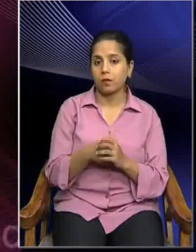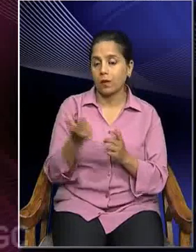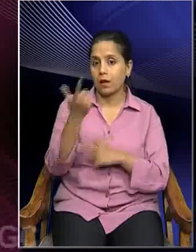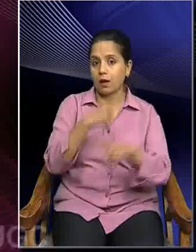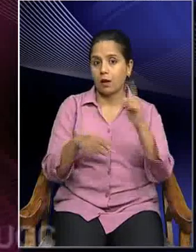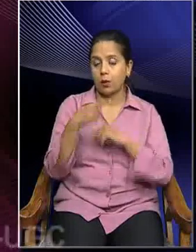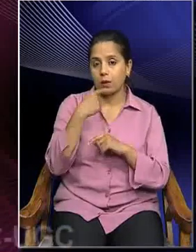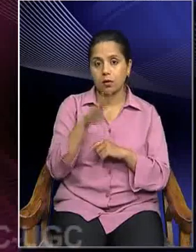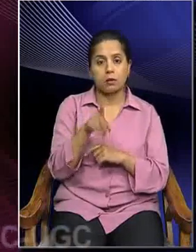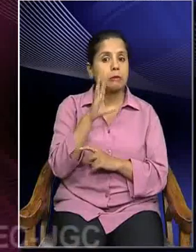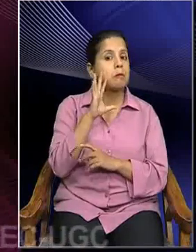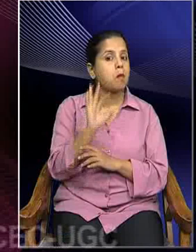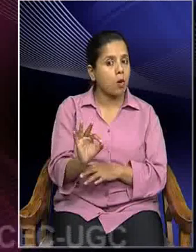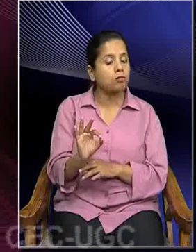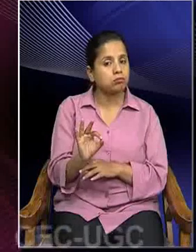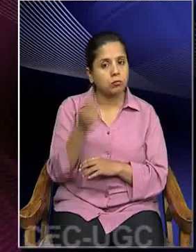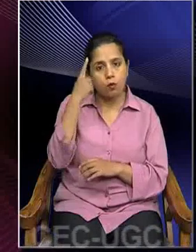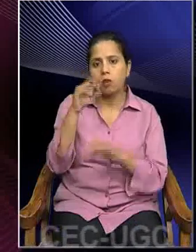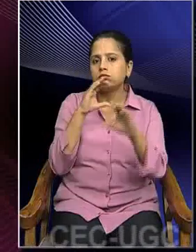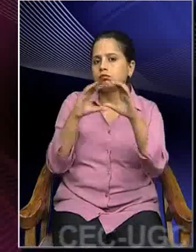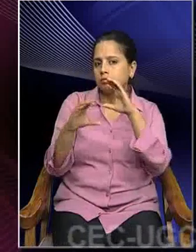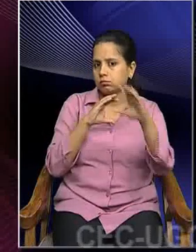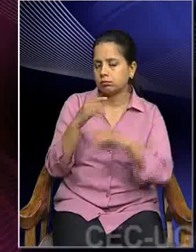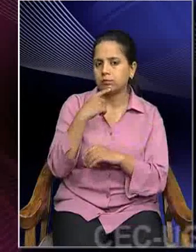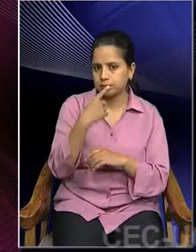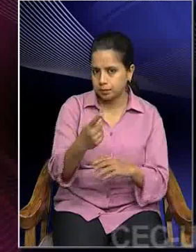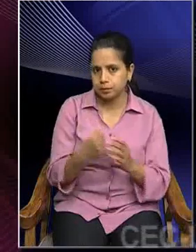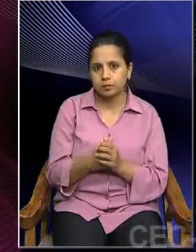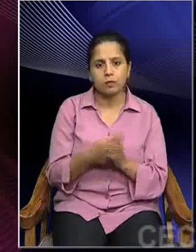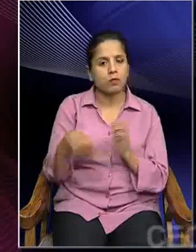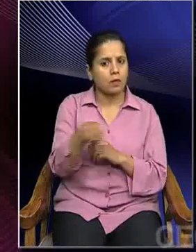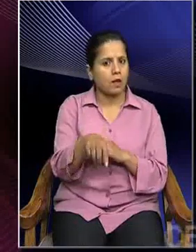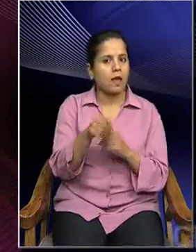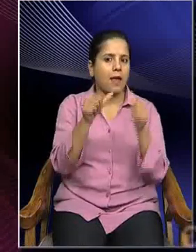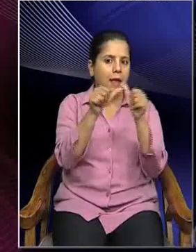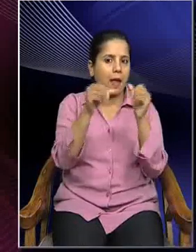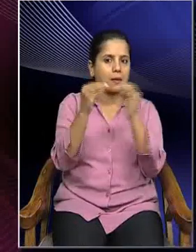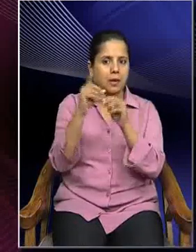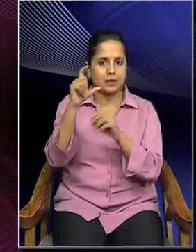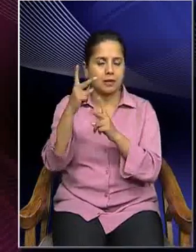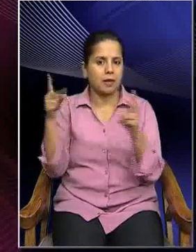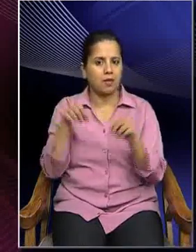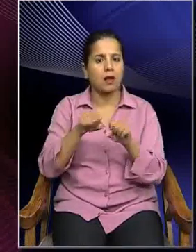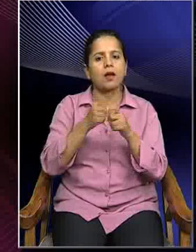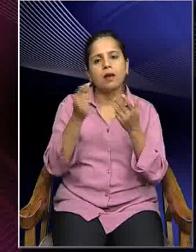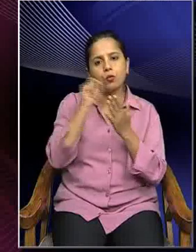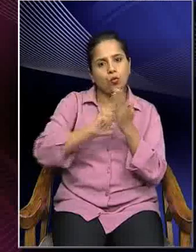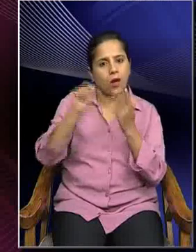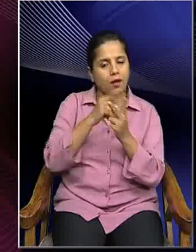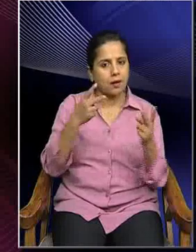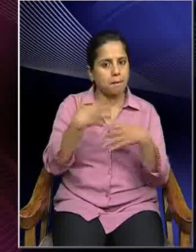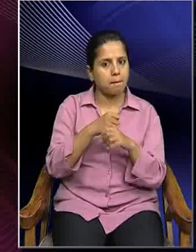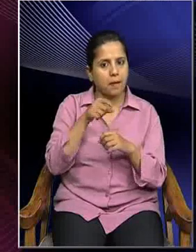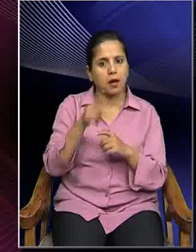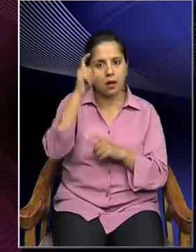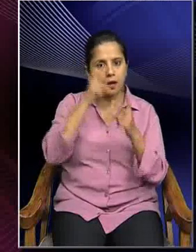Language is crucial for communication. An alphabet is written system made of